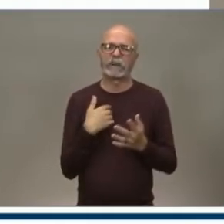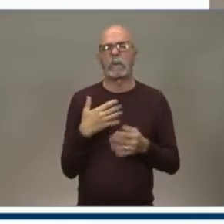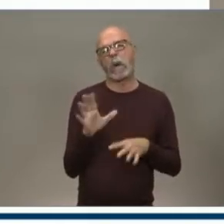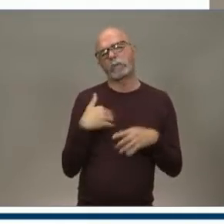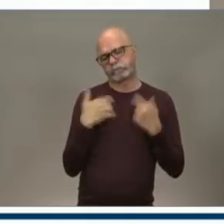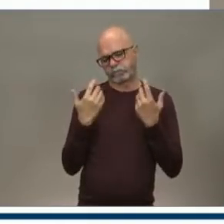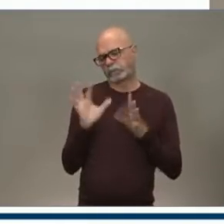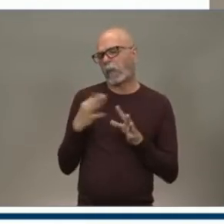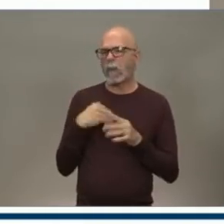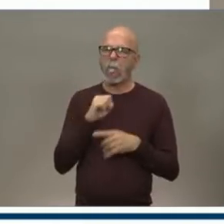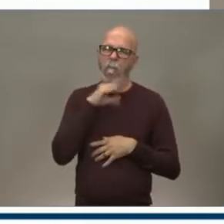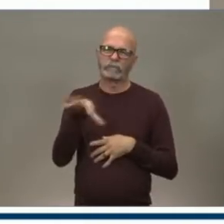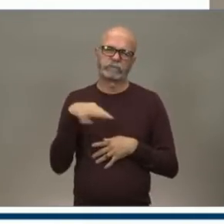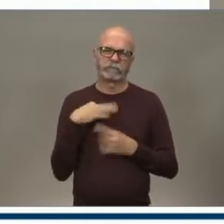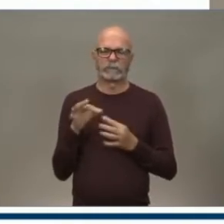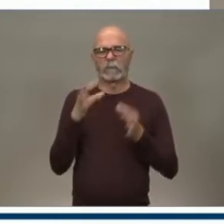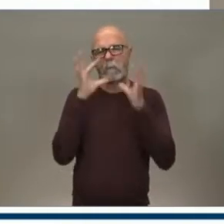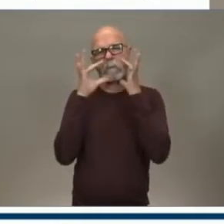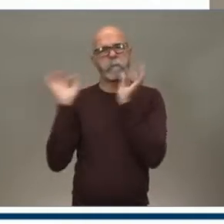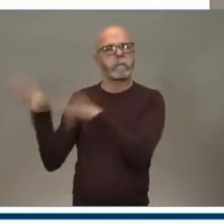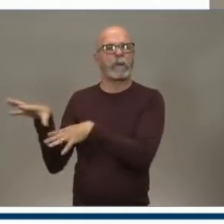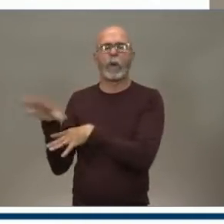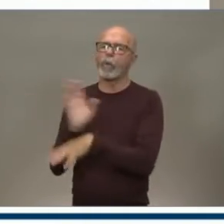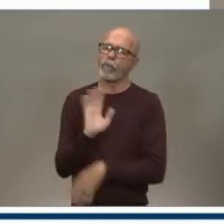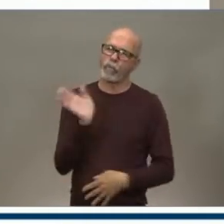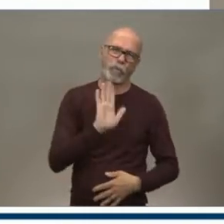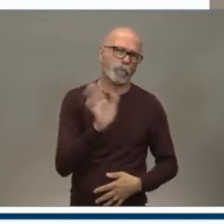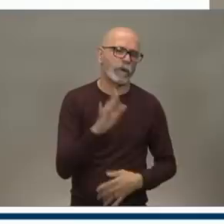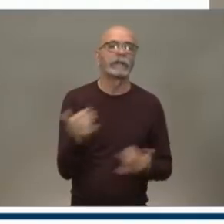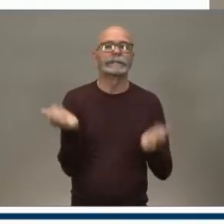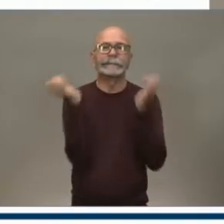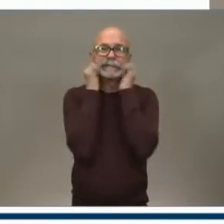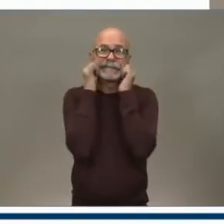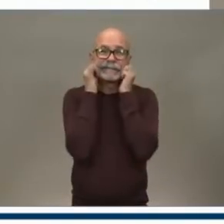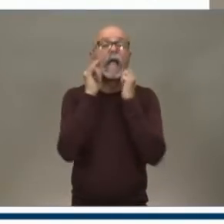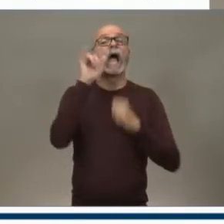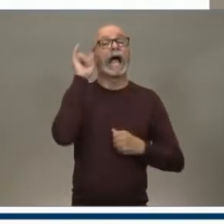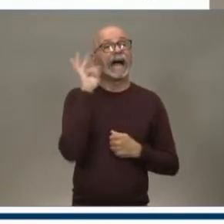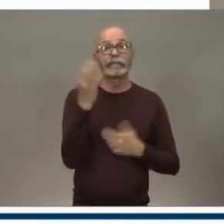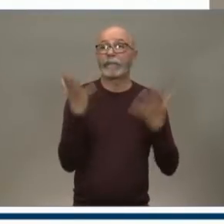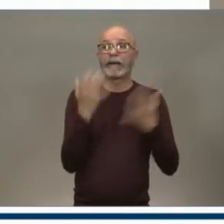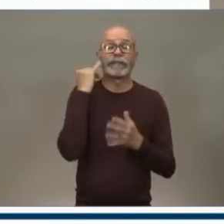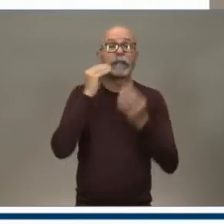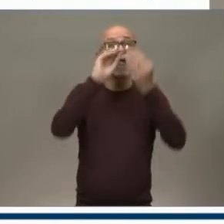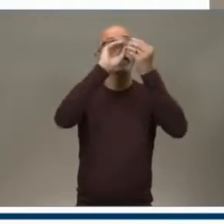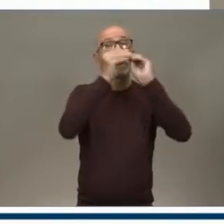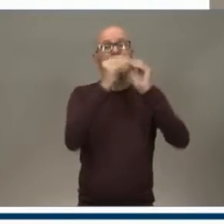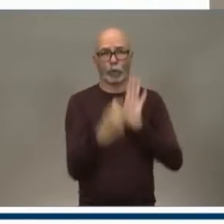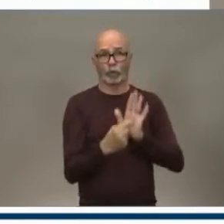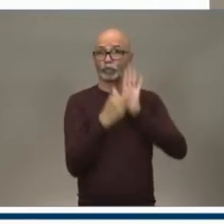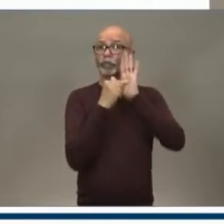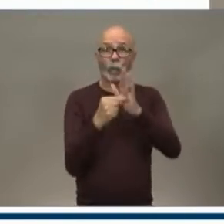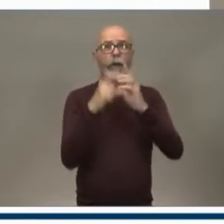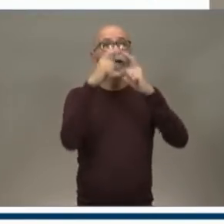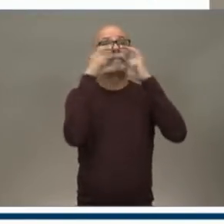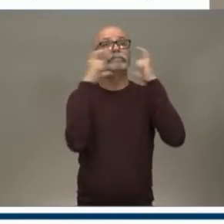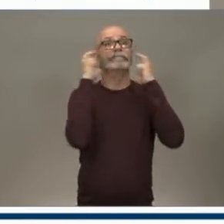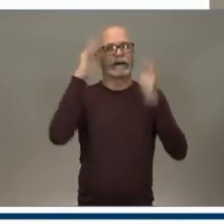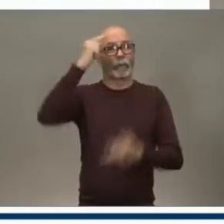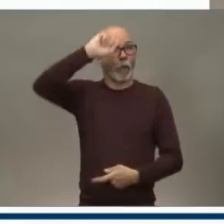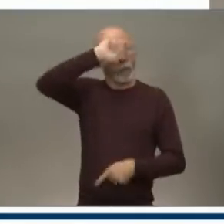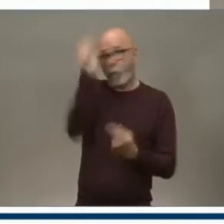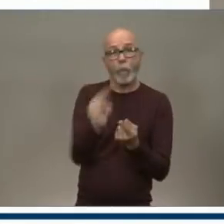mask. The science now clearly shows that it protects others around us by us wearing a